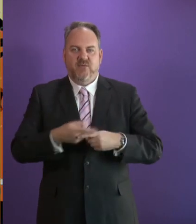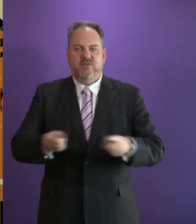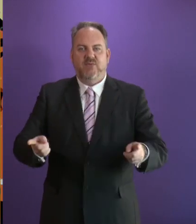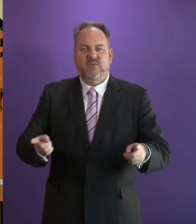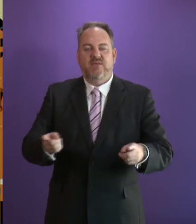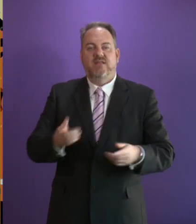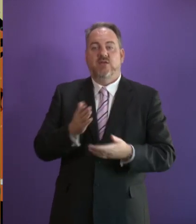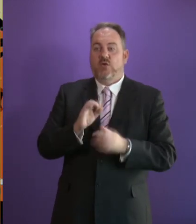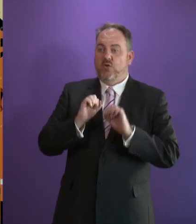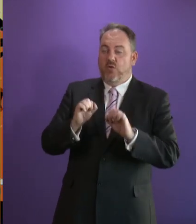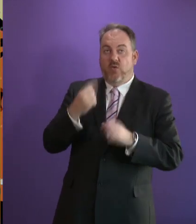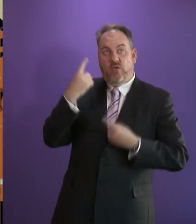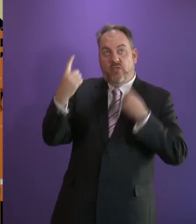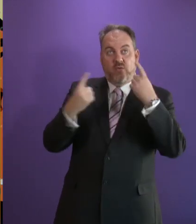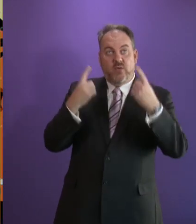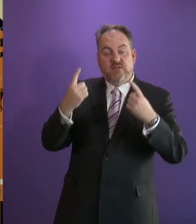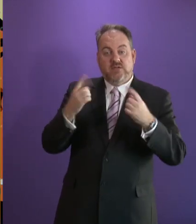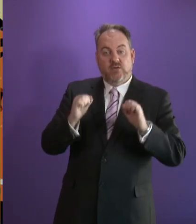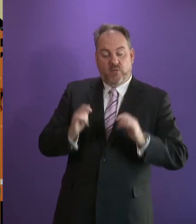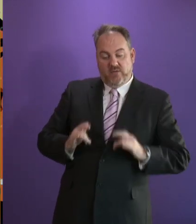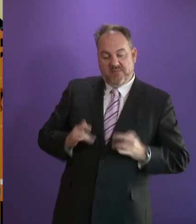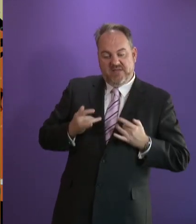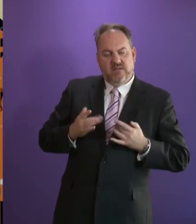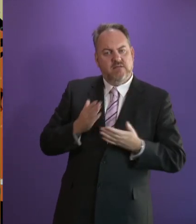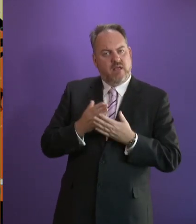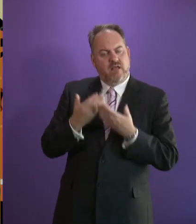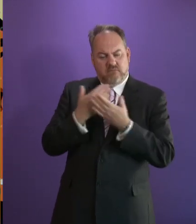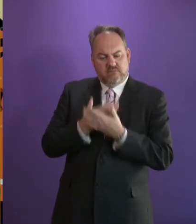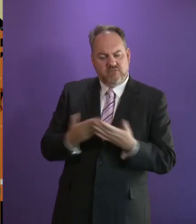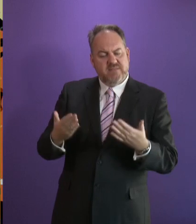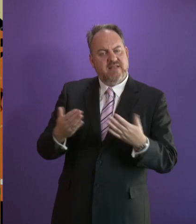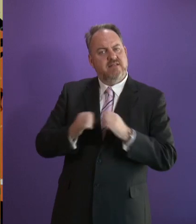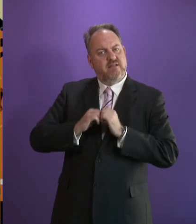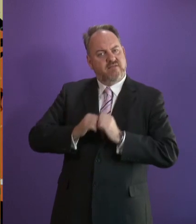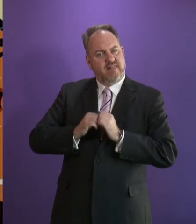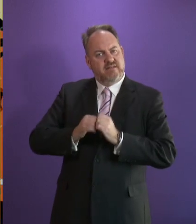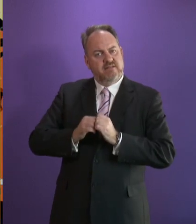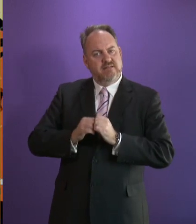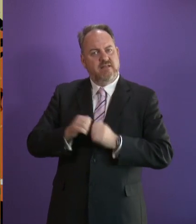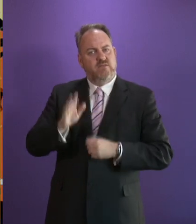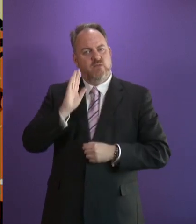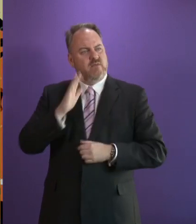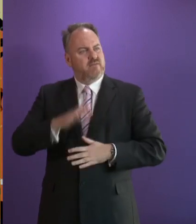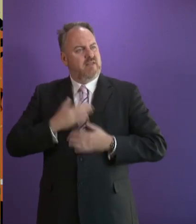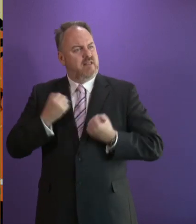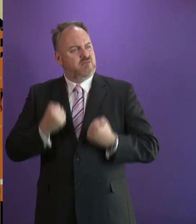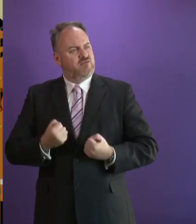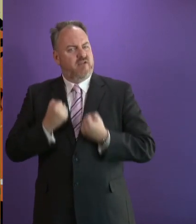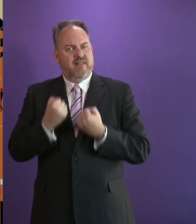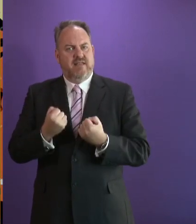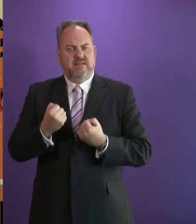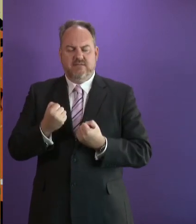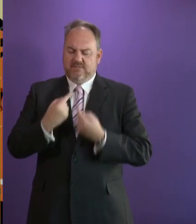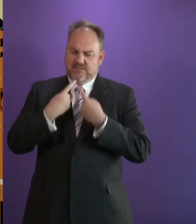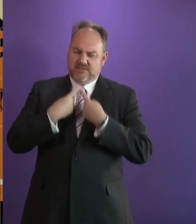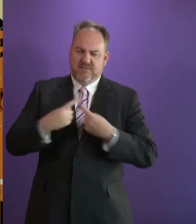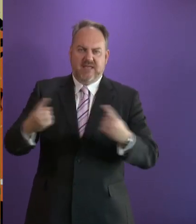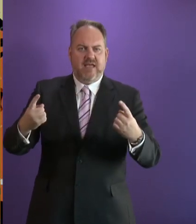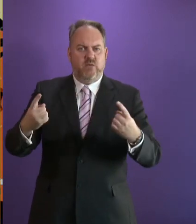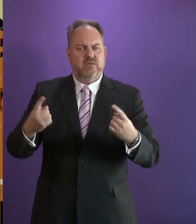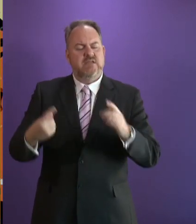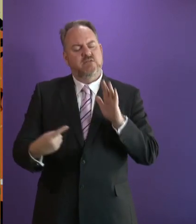thoughts are valid. Stand your ground. If you believe in something, be loud and proud about it and speak out, get involved and have your say. It's crucial that young women should be